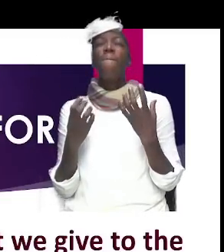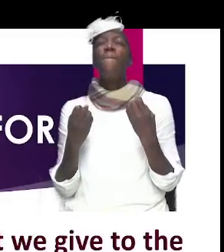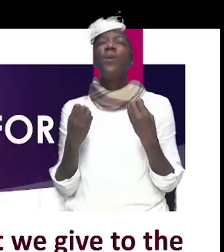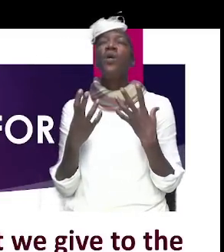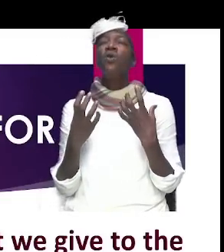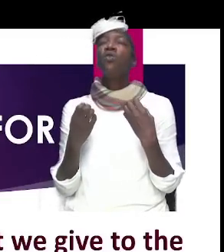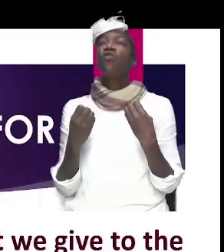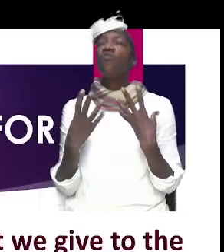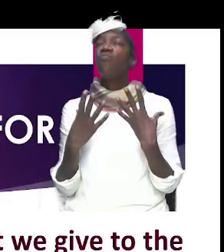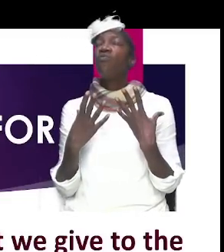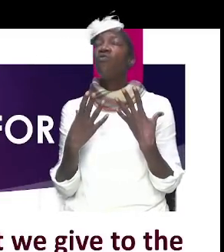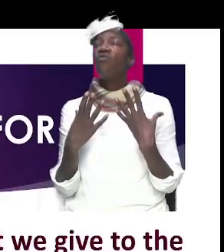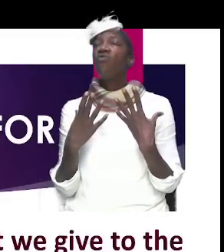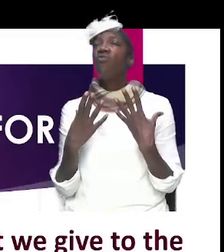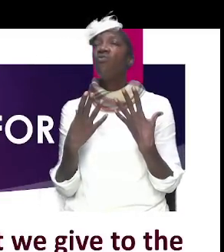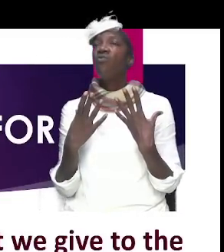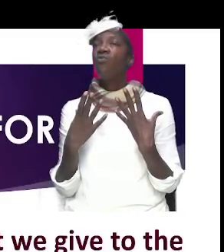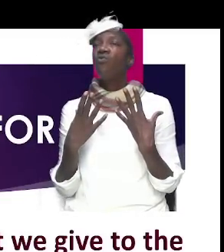many